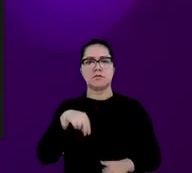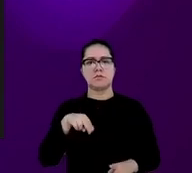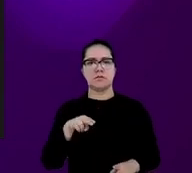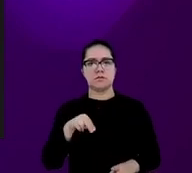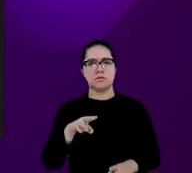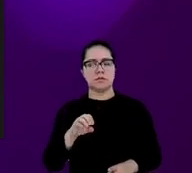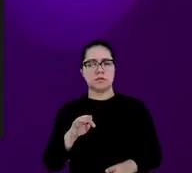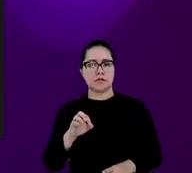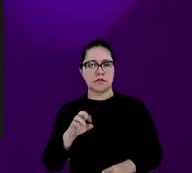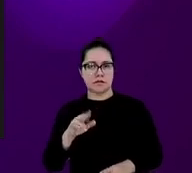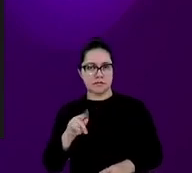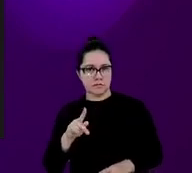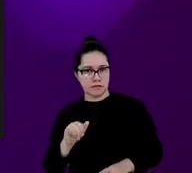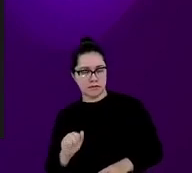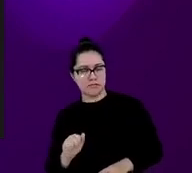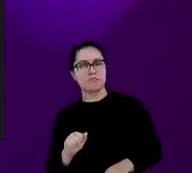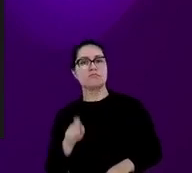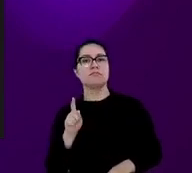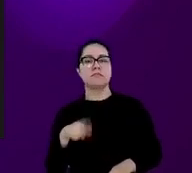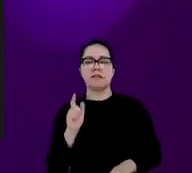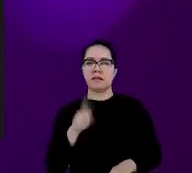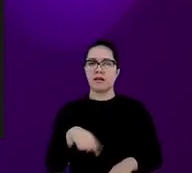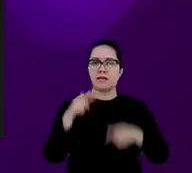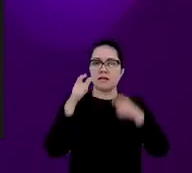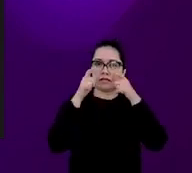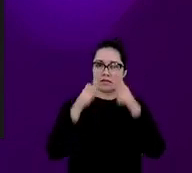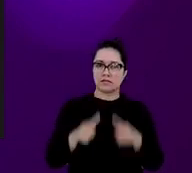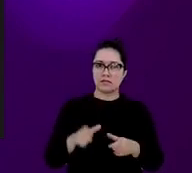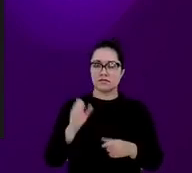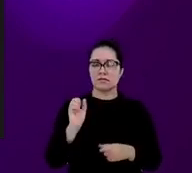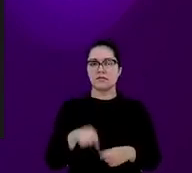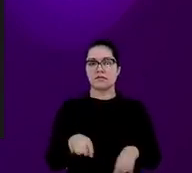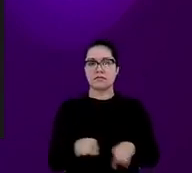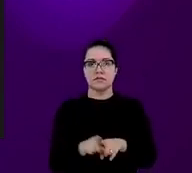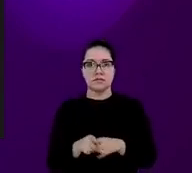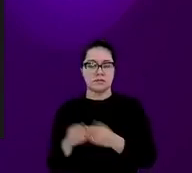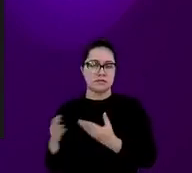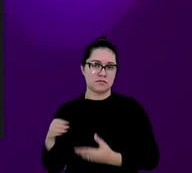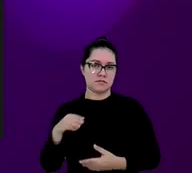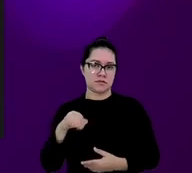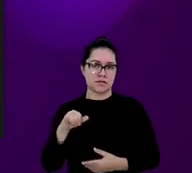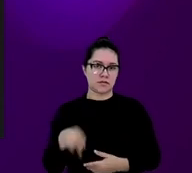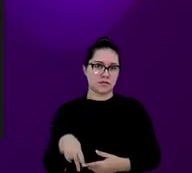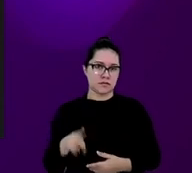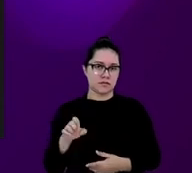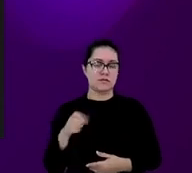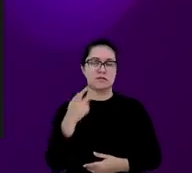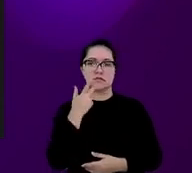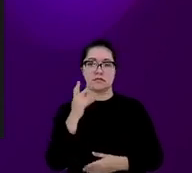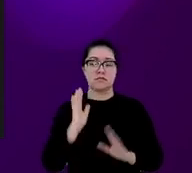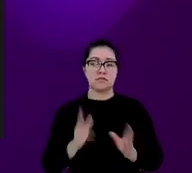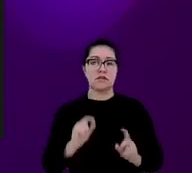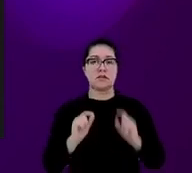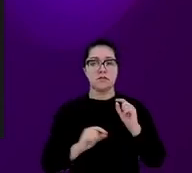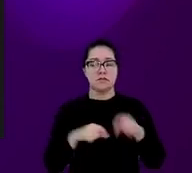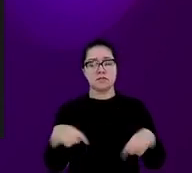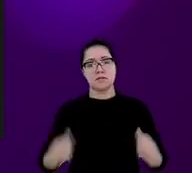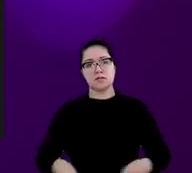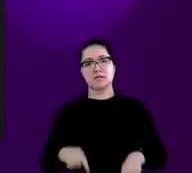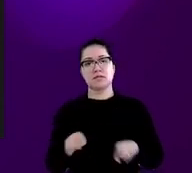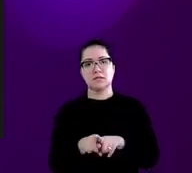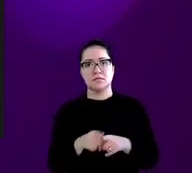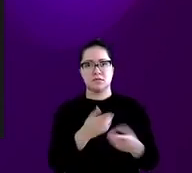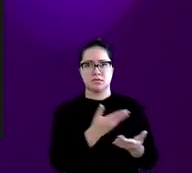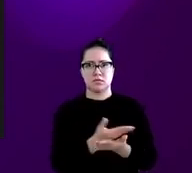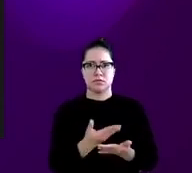And as Mike told you, probably it would be a huge clinical trial and very difficult to